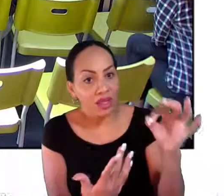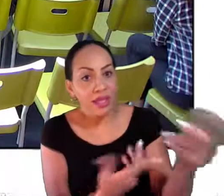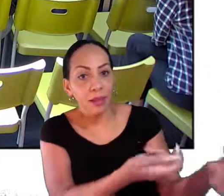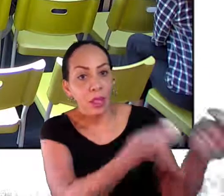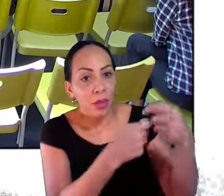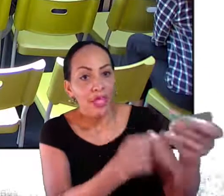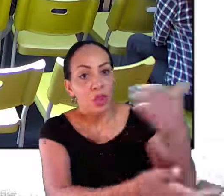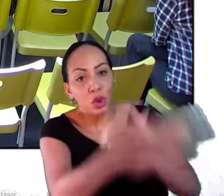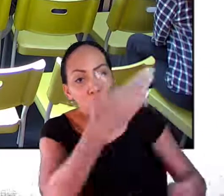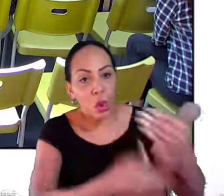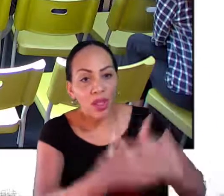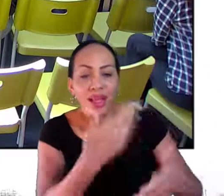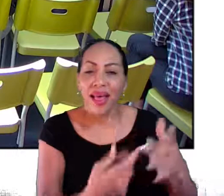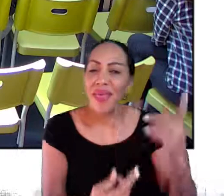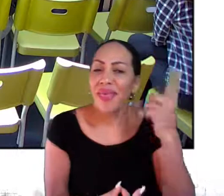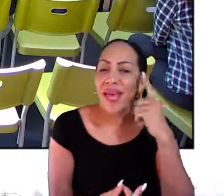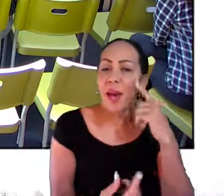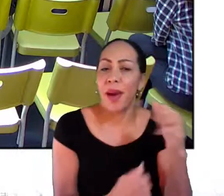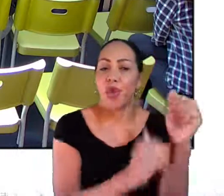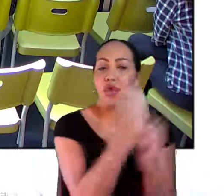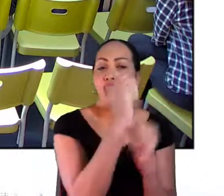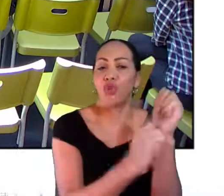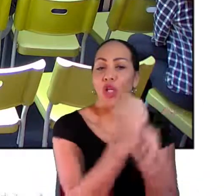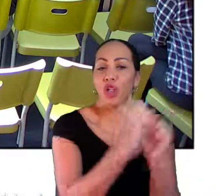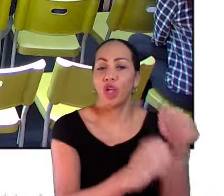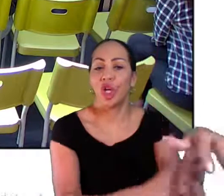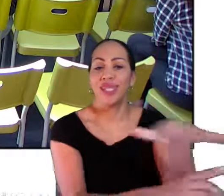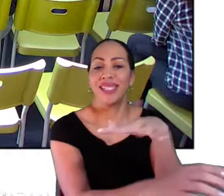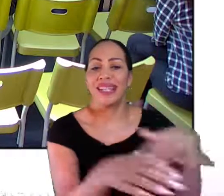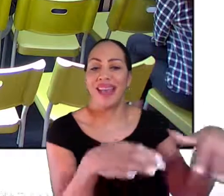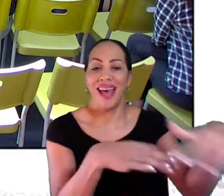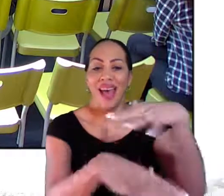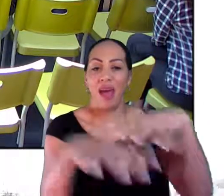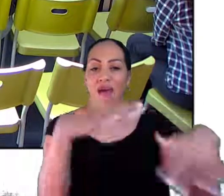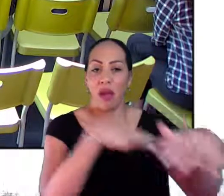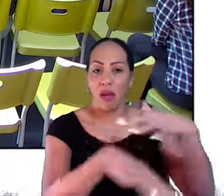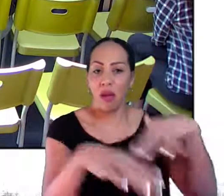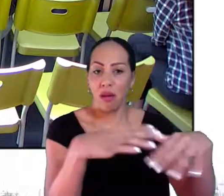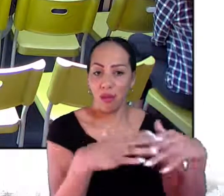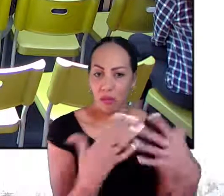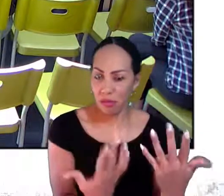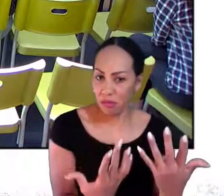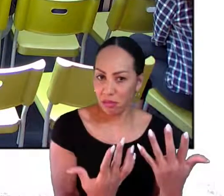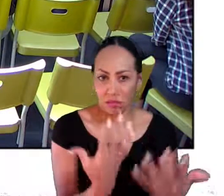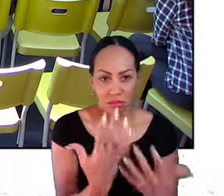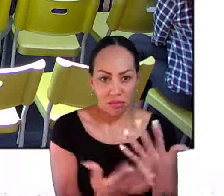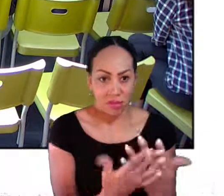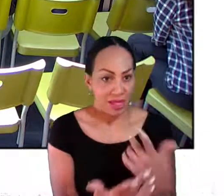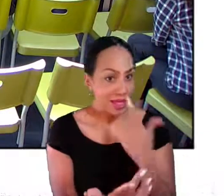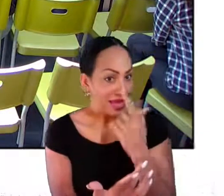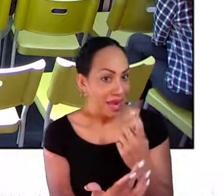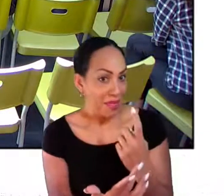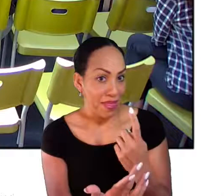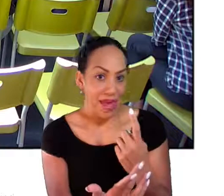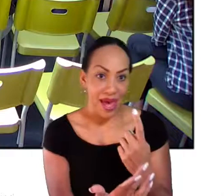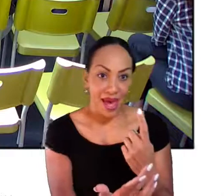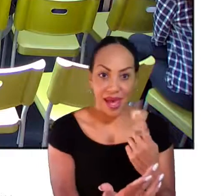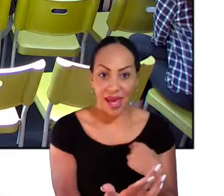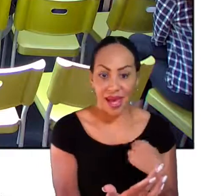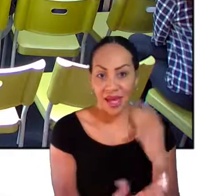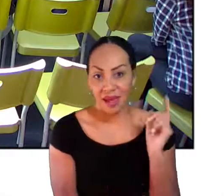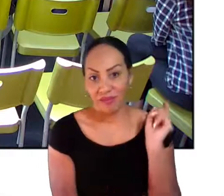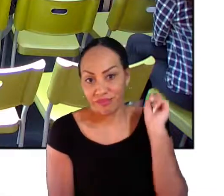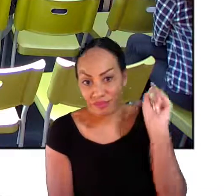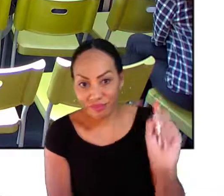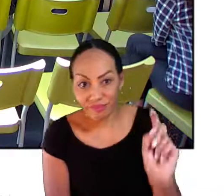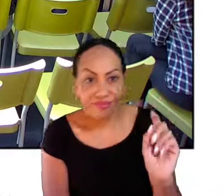about the scaffolding that you're building to facilitate. Is it about having a bunch of different routes in that people can self-select into those kinds of spaces? Do